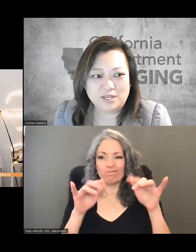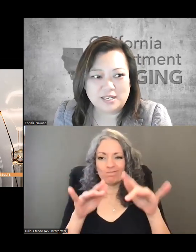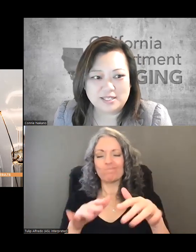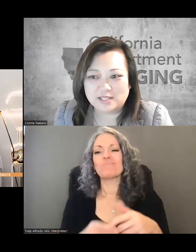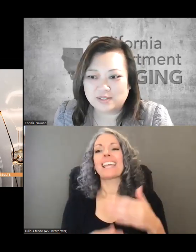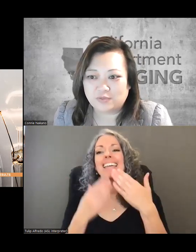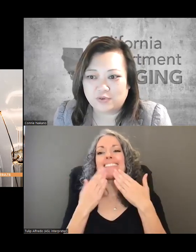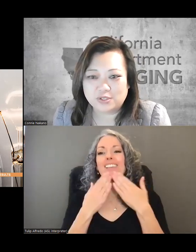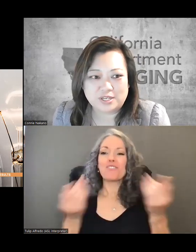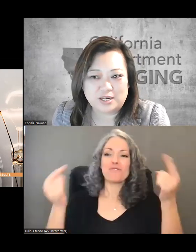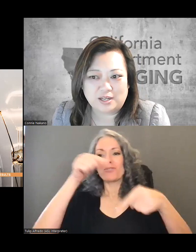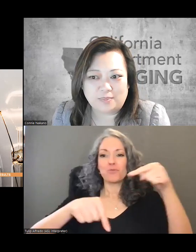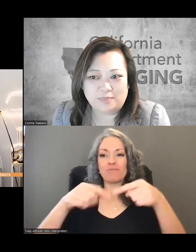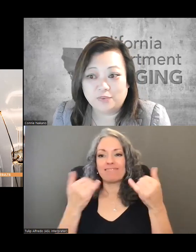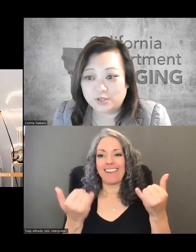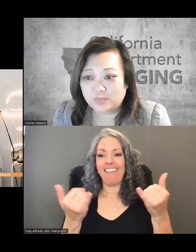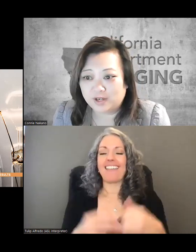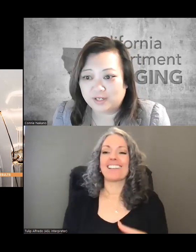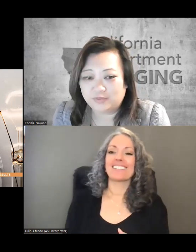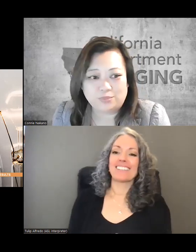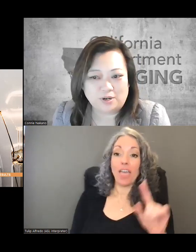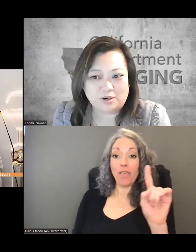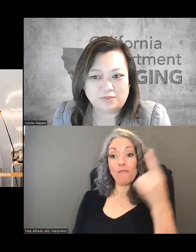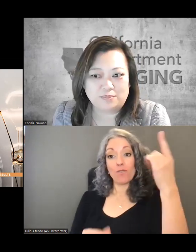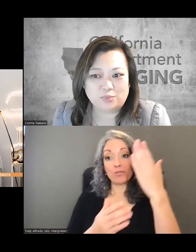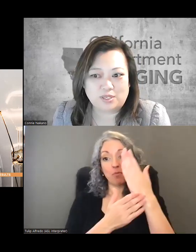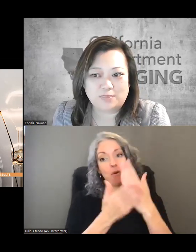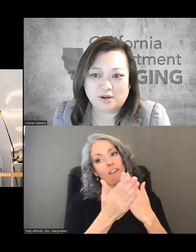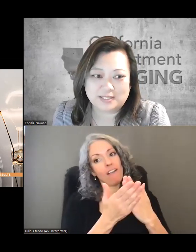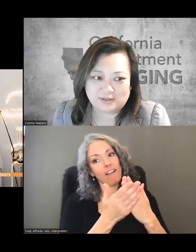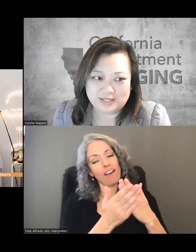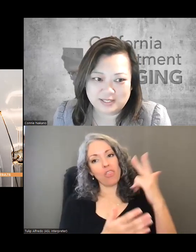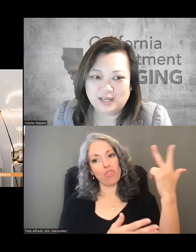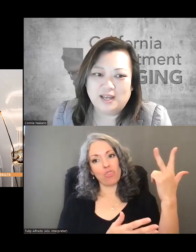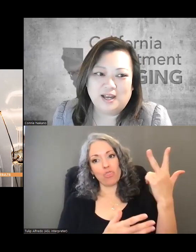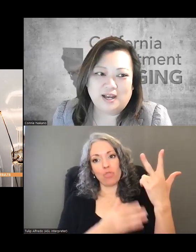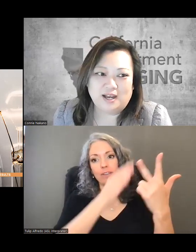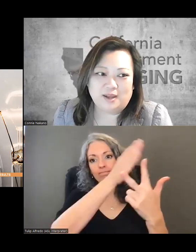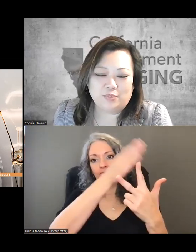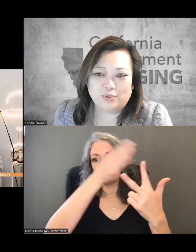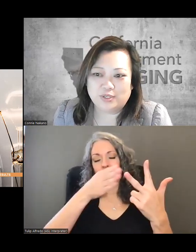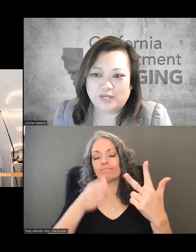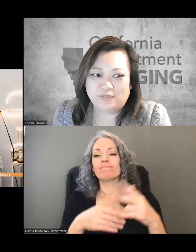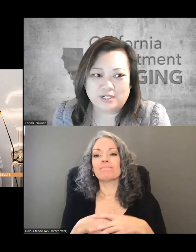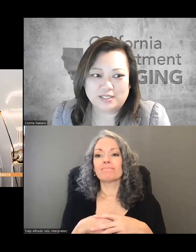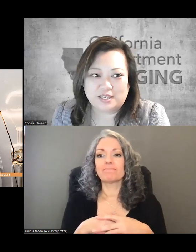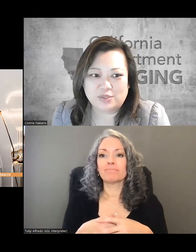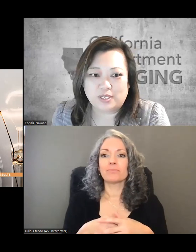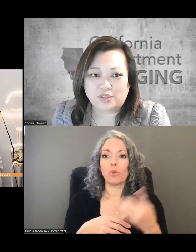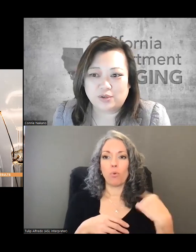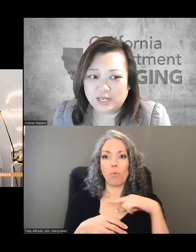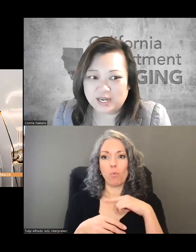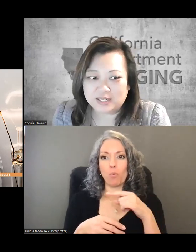thank you for attending. This is the first part of our three-part series. We're going to be covering the